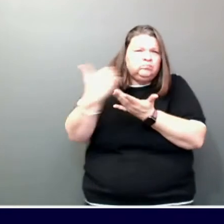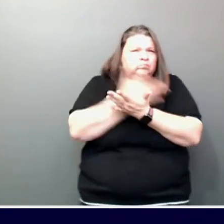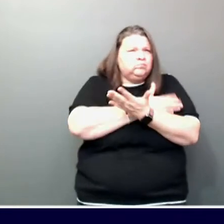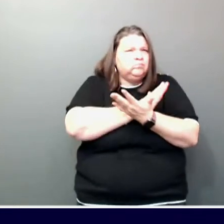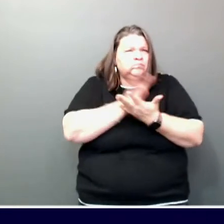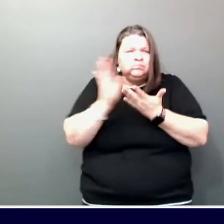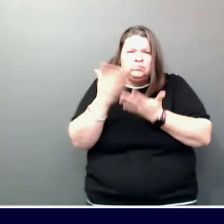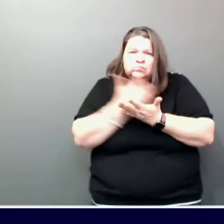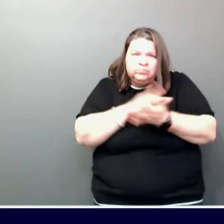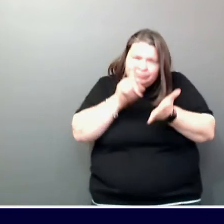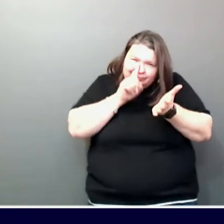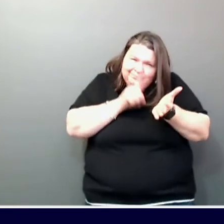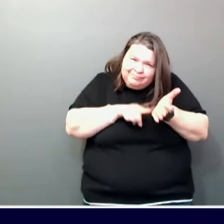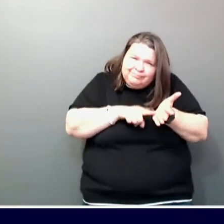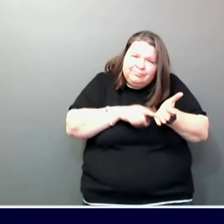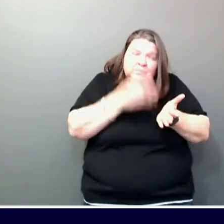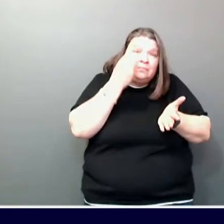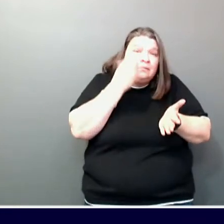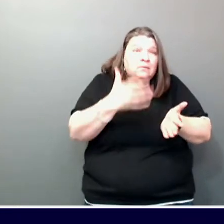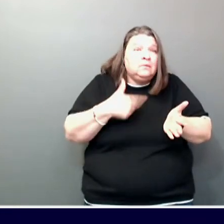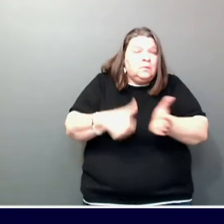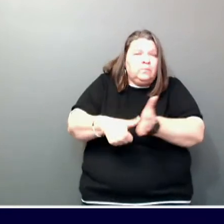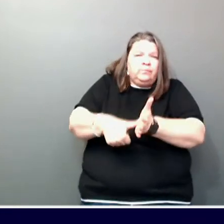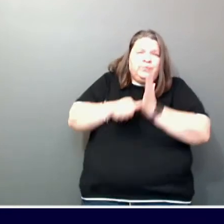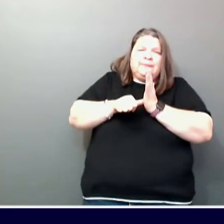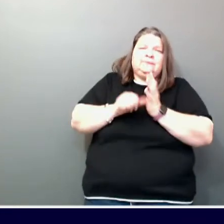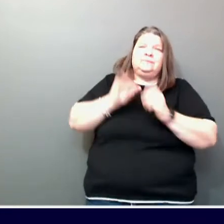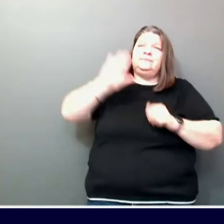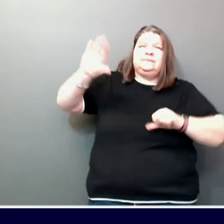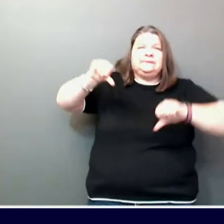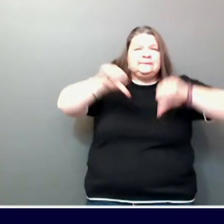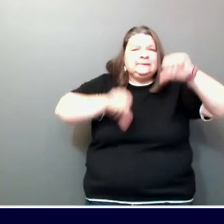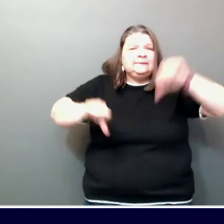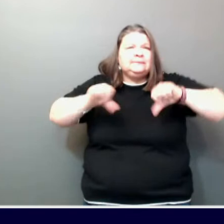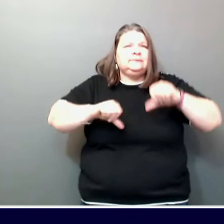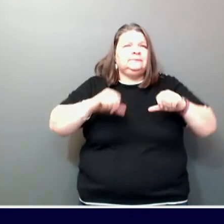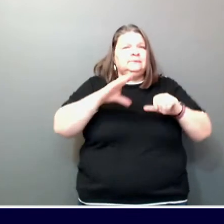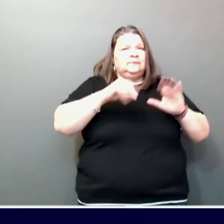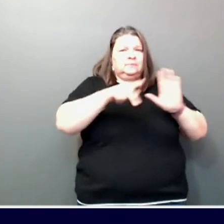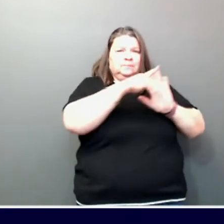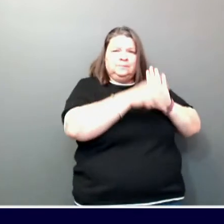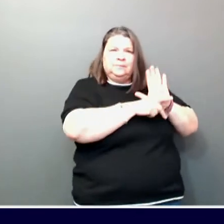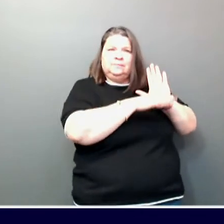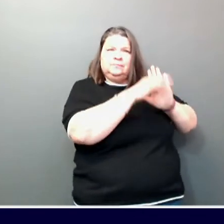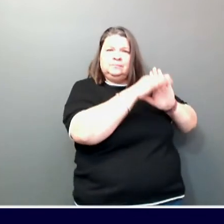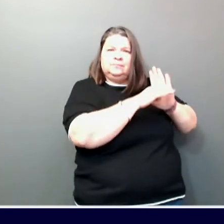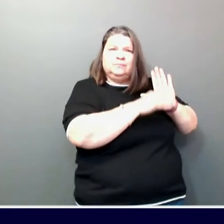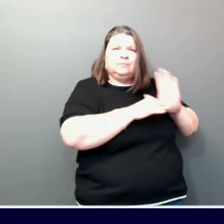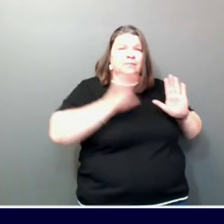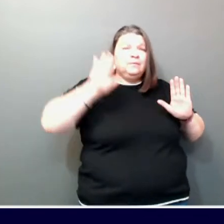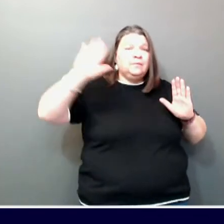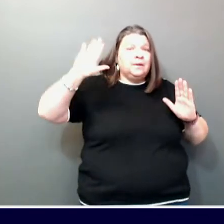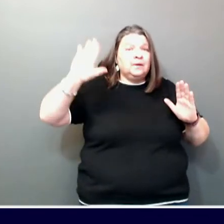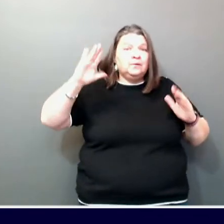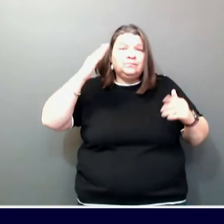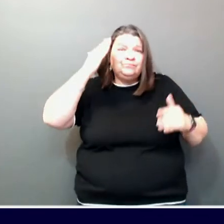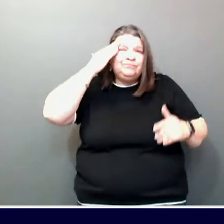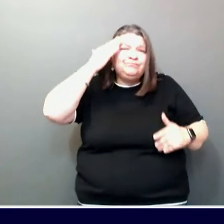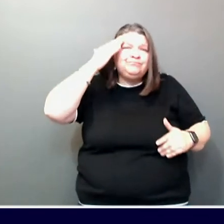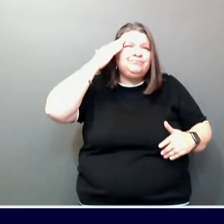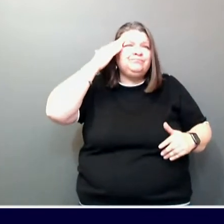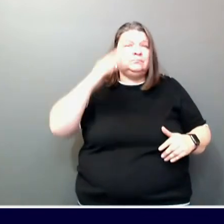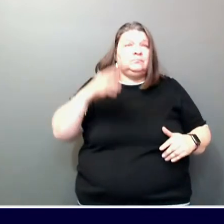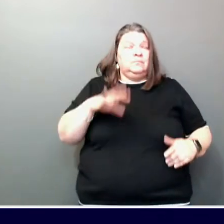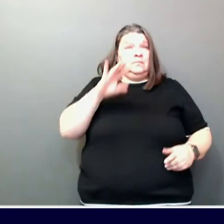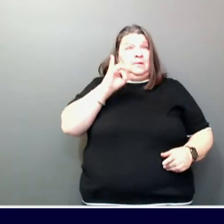process working. I know that there will be a lot of questions about this when that vaccine, if it becomes approved and authorized. That's